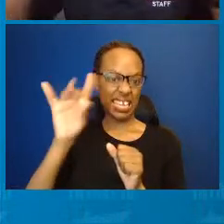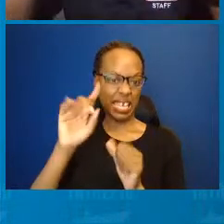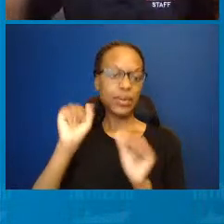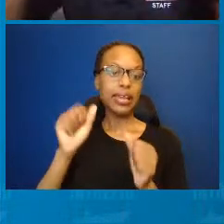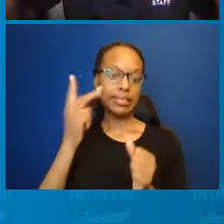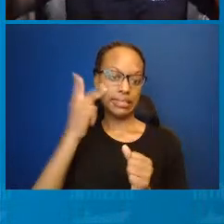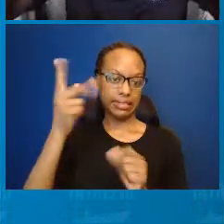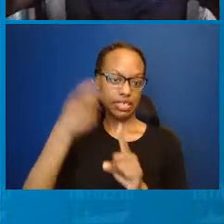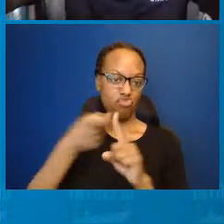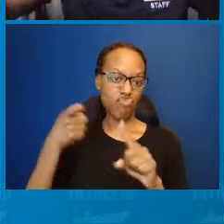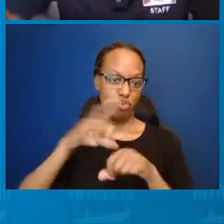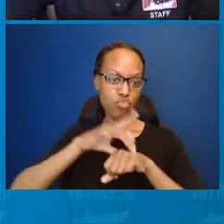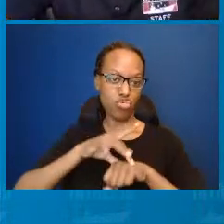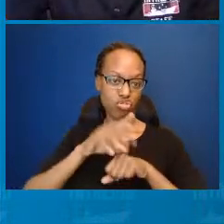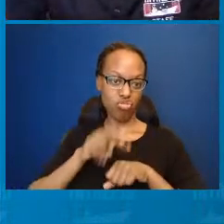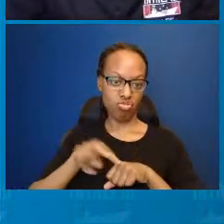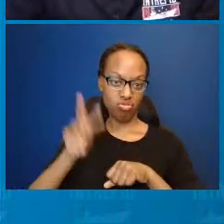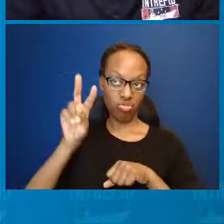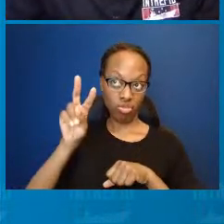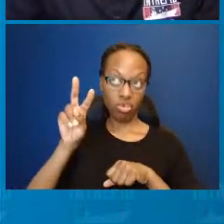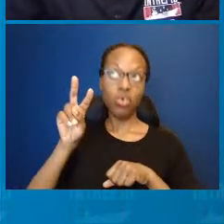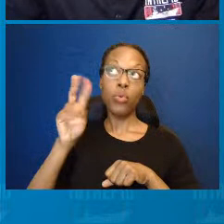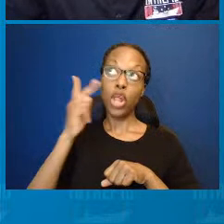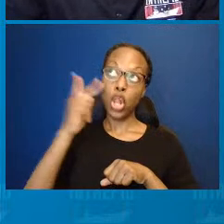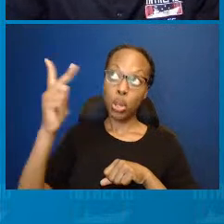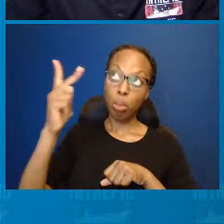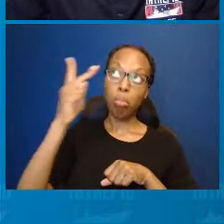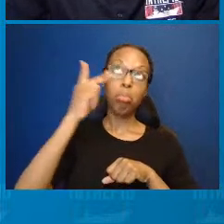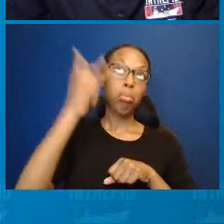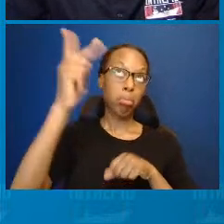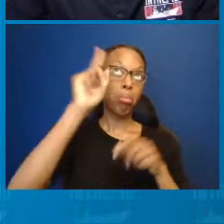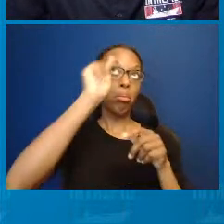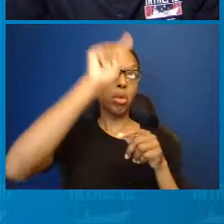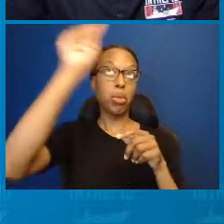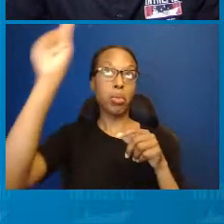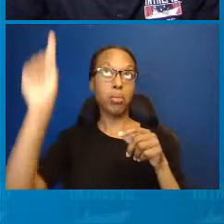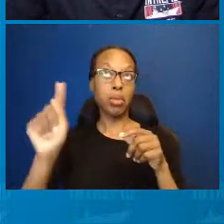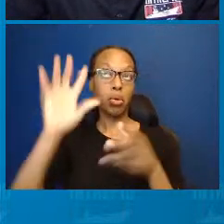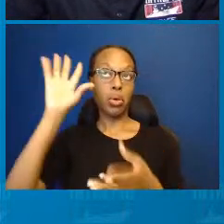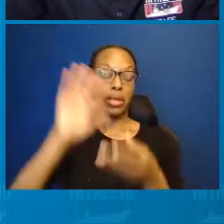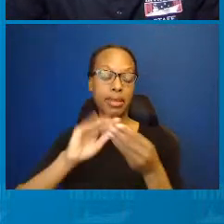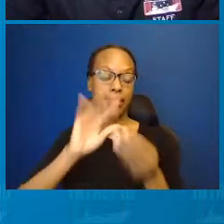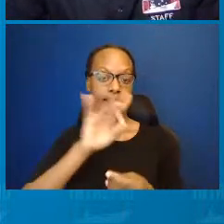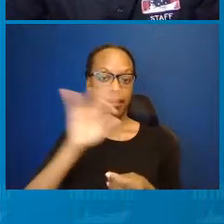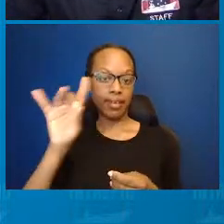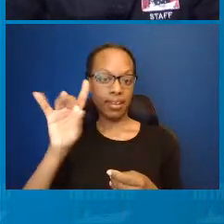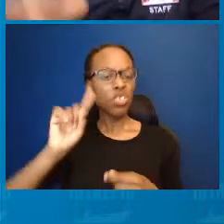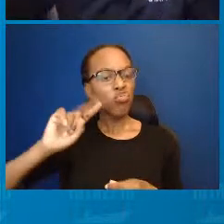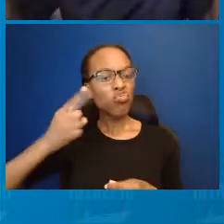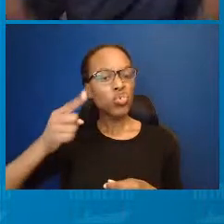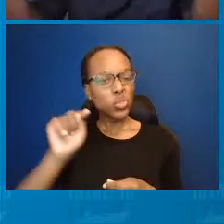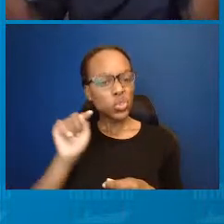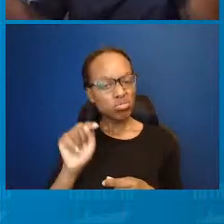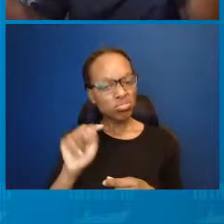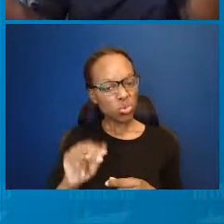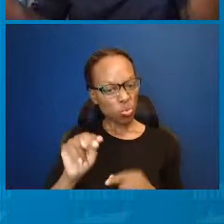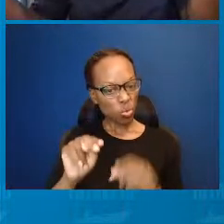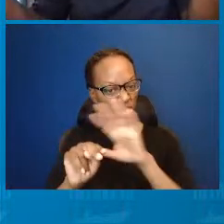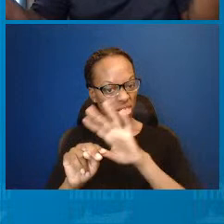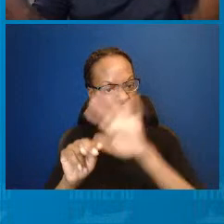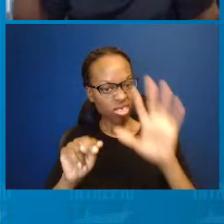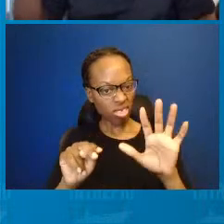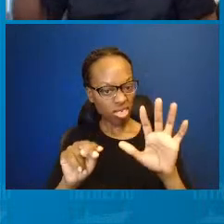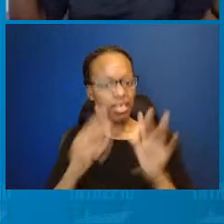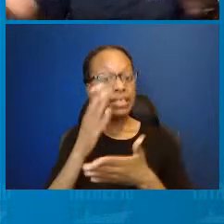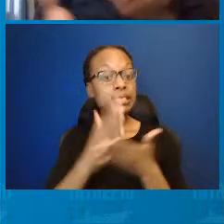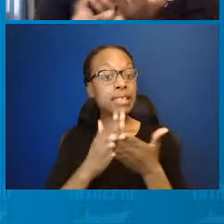are the ones that we really kind of look up and we see, right? Now, this first one that we see here, some people think it looks